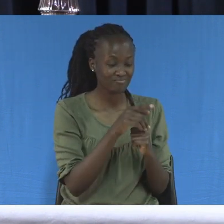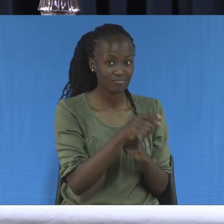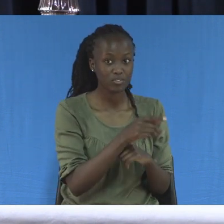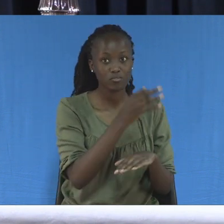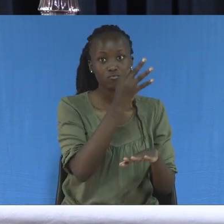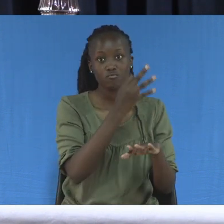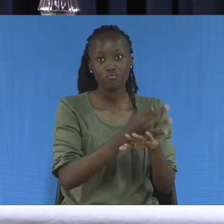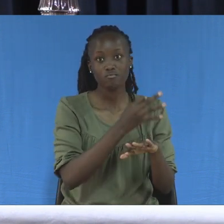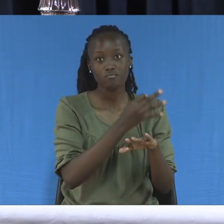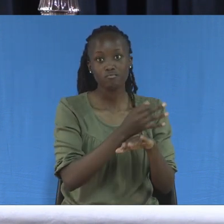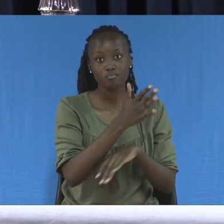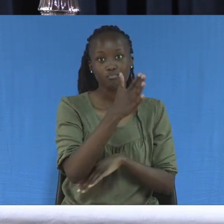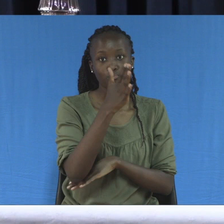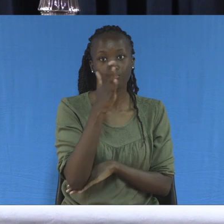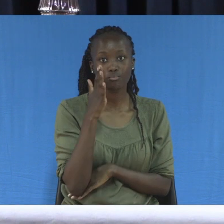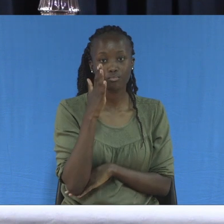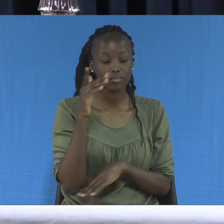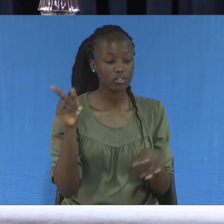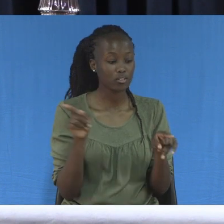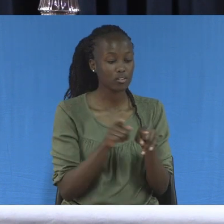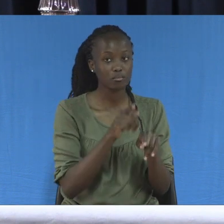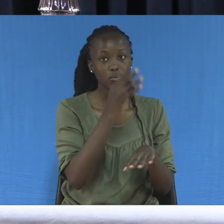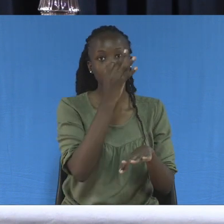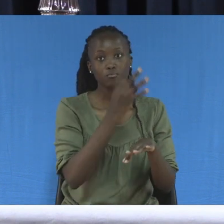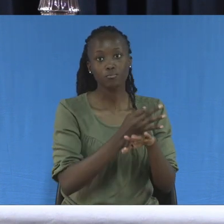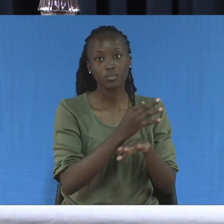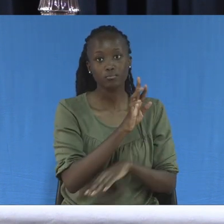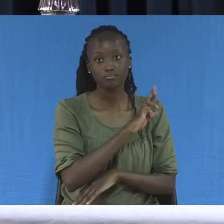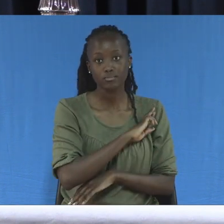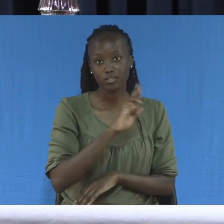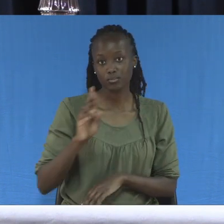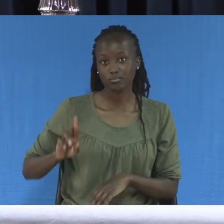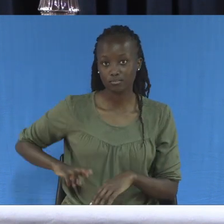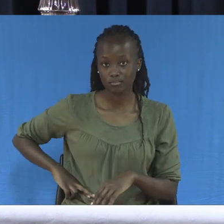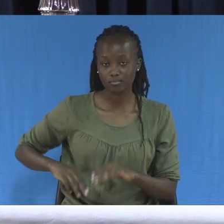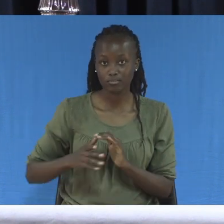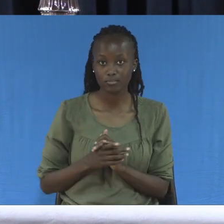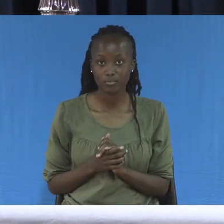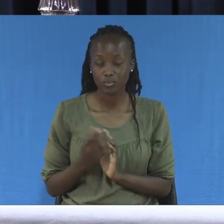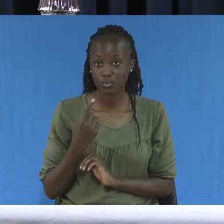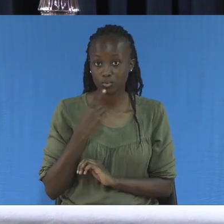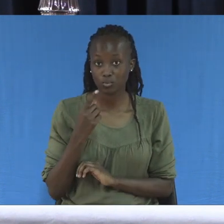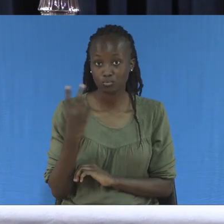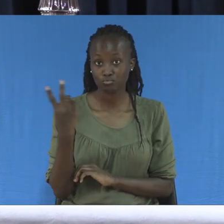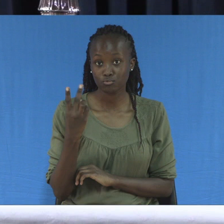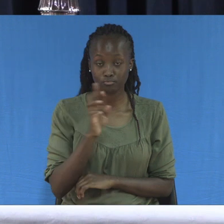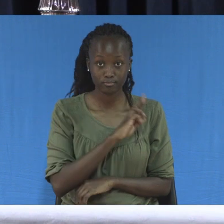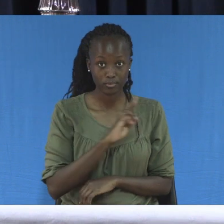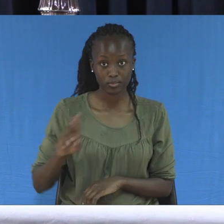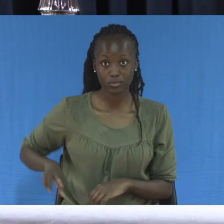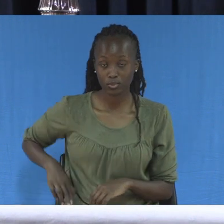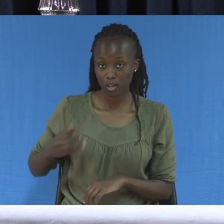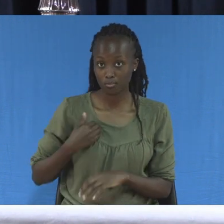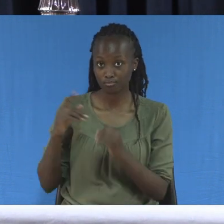false god and a false religion. So there are two types of religion: